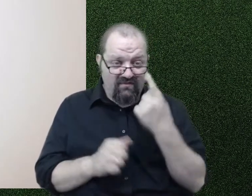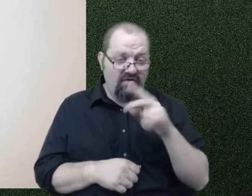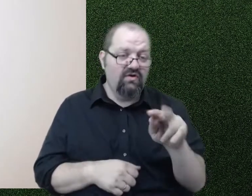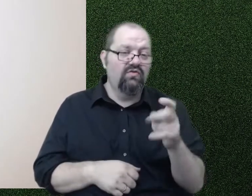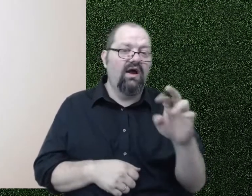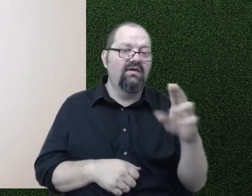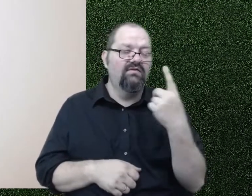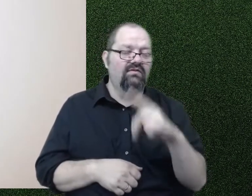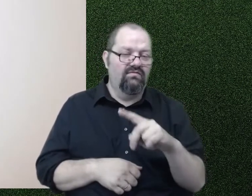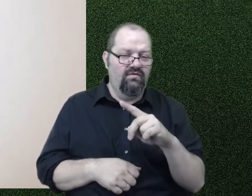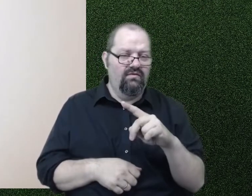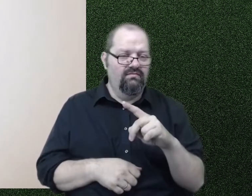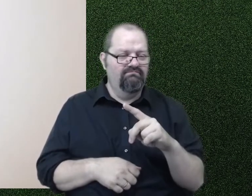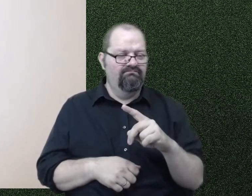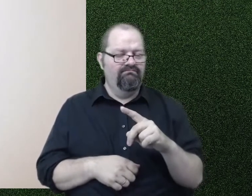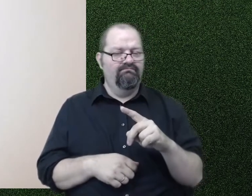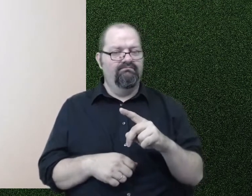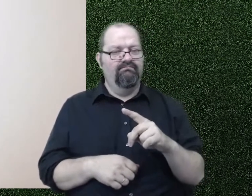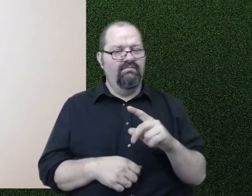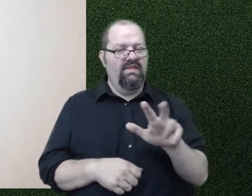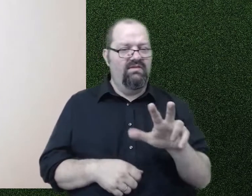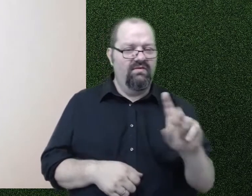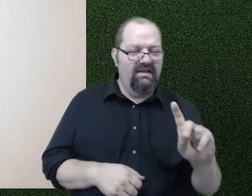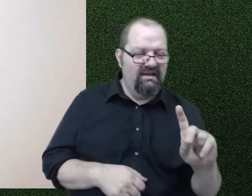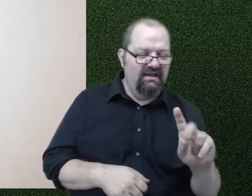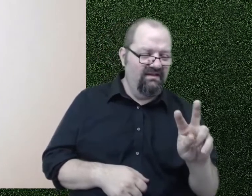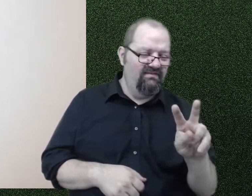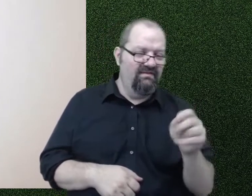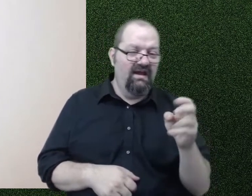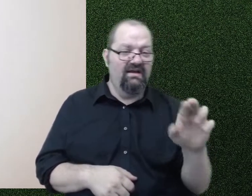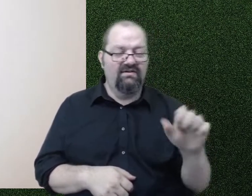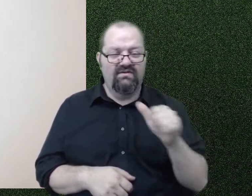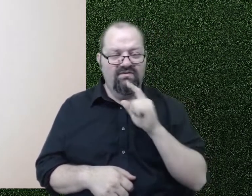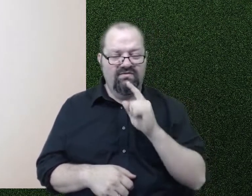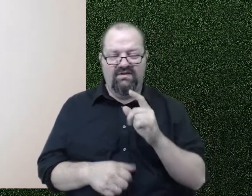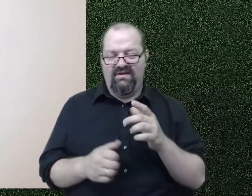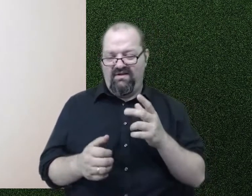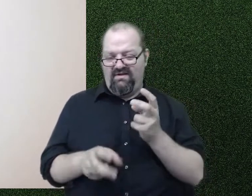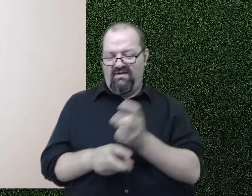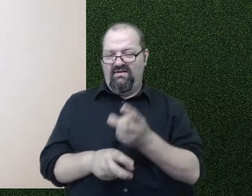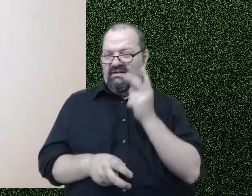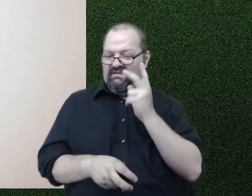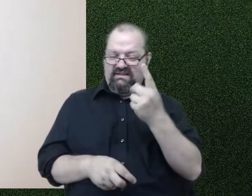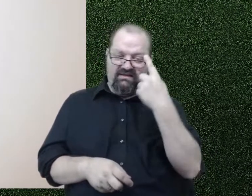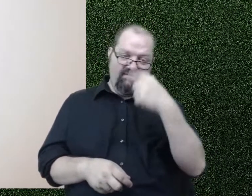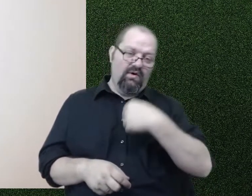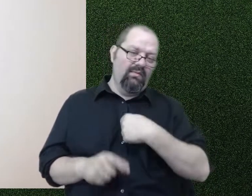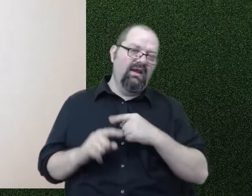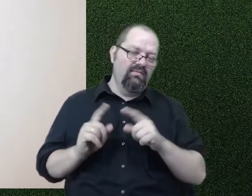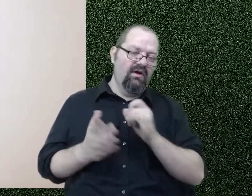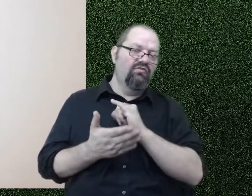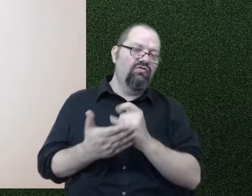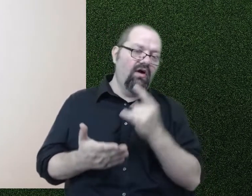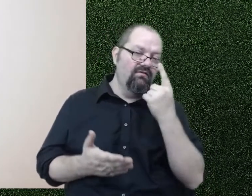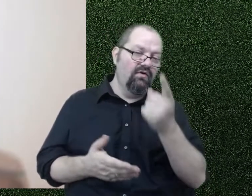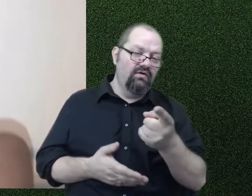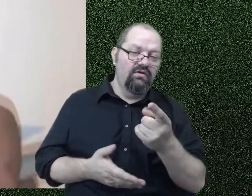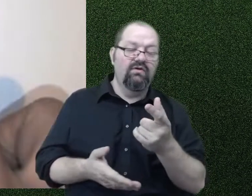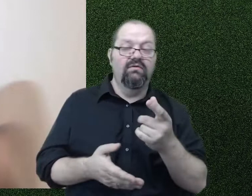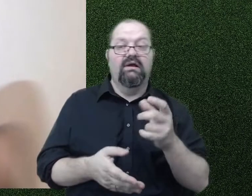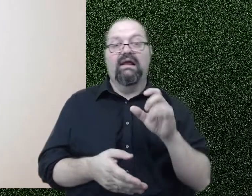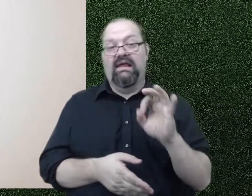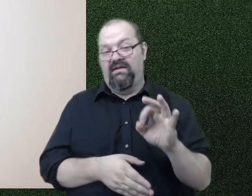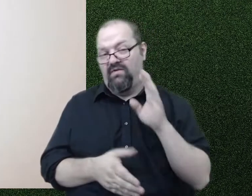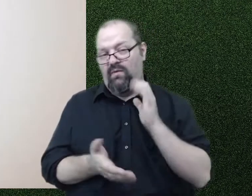not very insightful for me. It doesn't really give me any intuition about what's going on with the geometric problem. Now